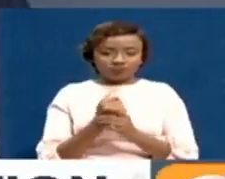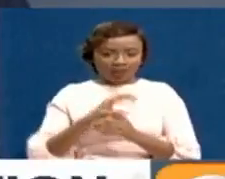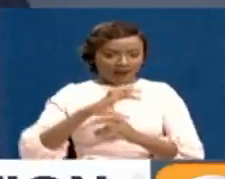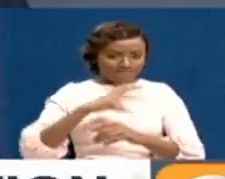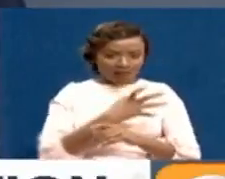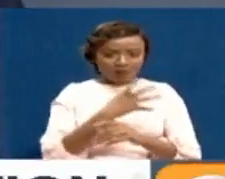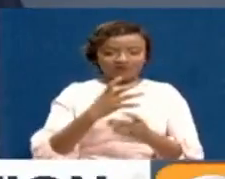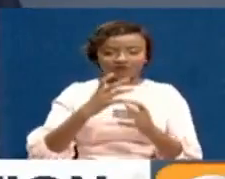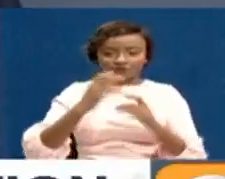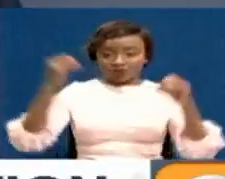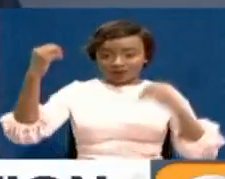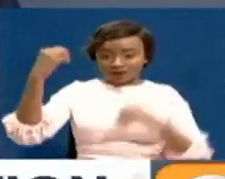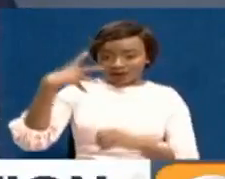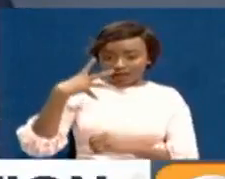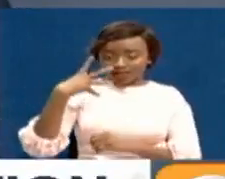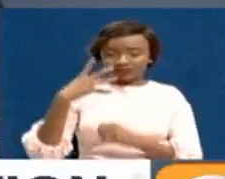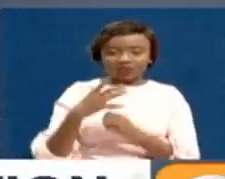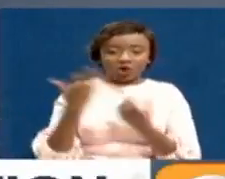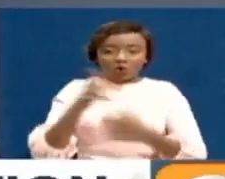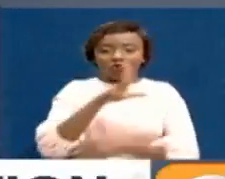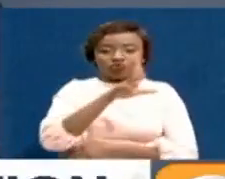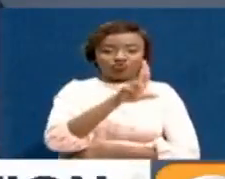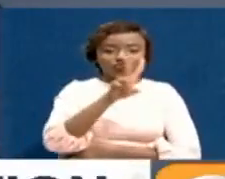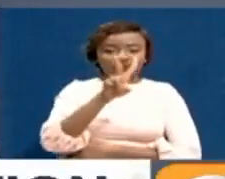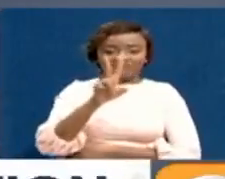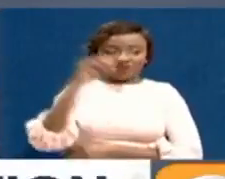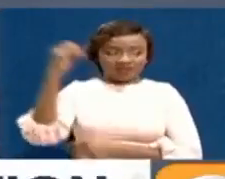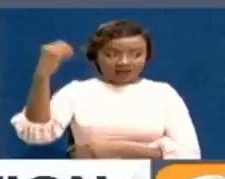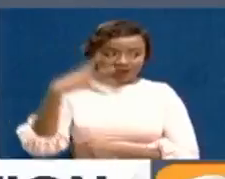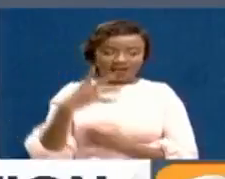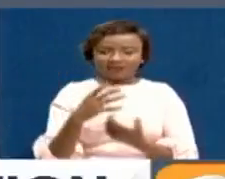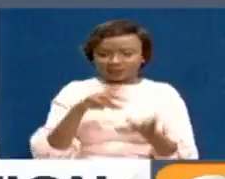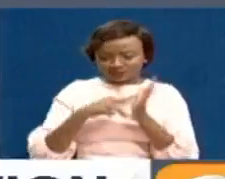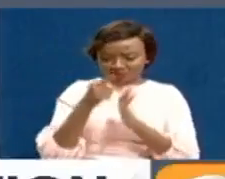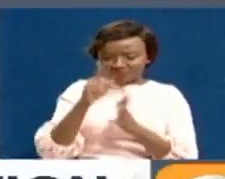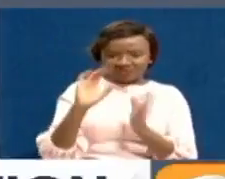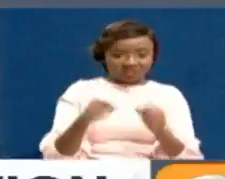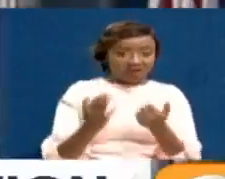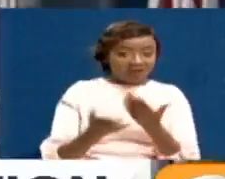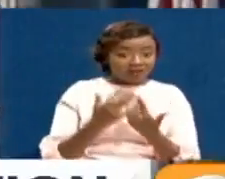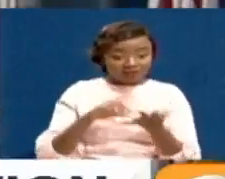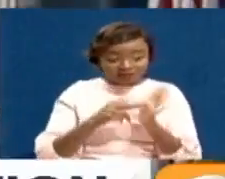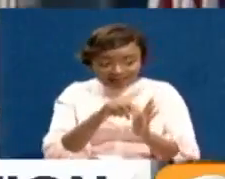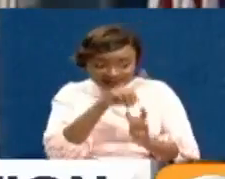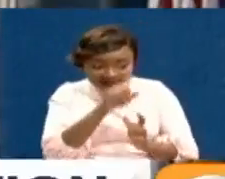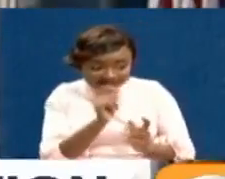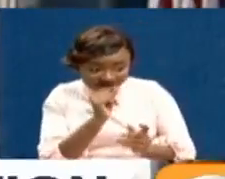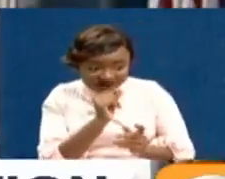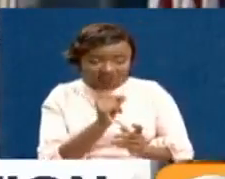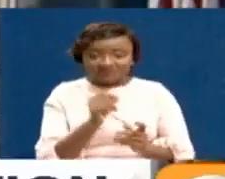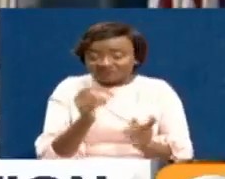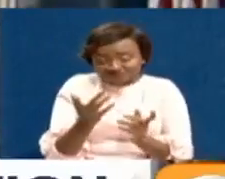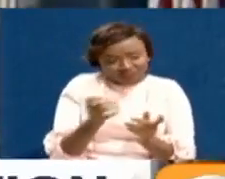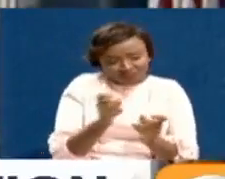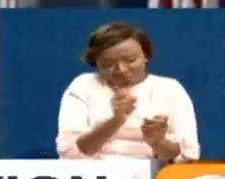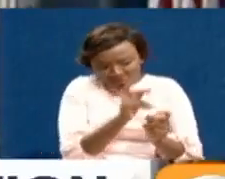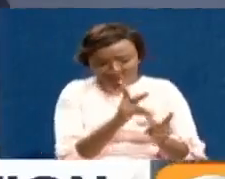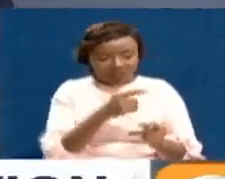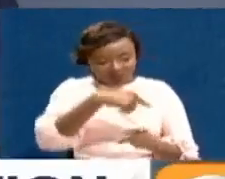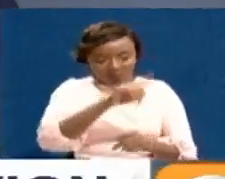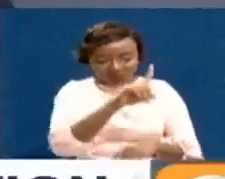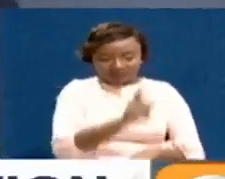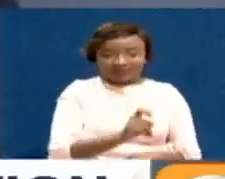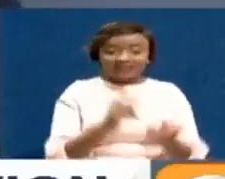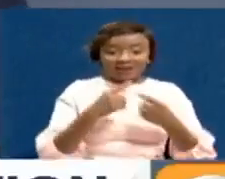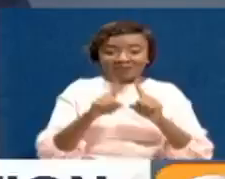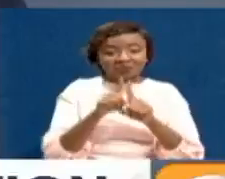powerful light, and I think you said that hasn't been checked, but you're going to test it. And then I said, supposing you brought the light inside